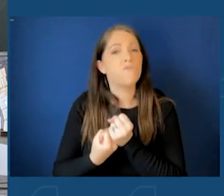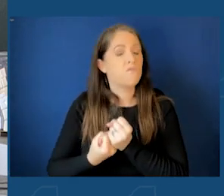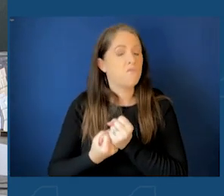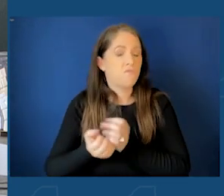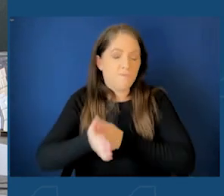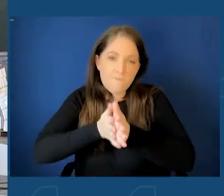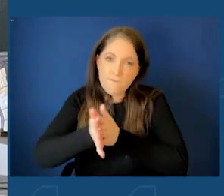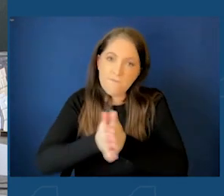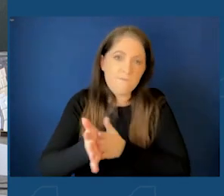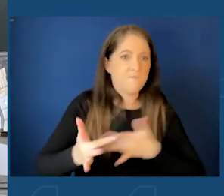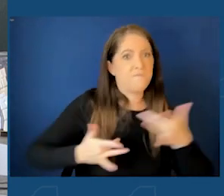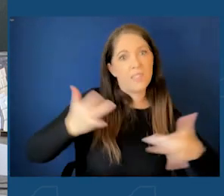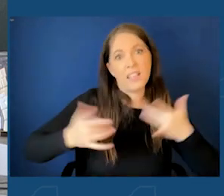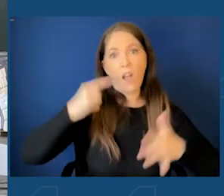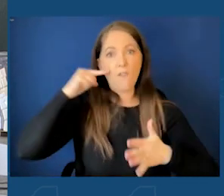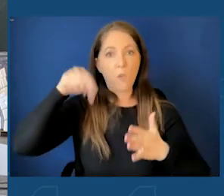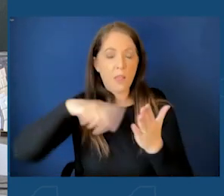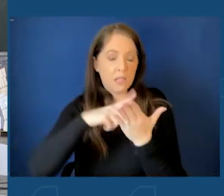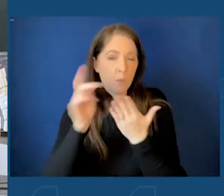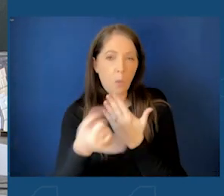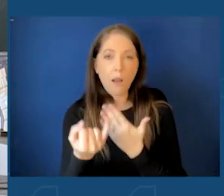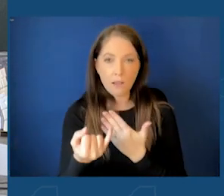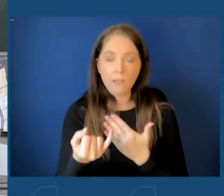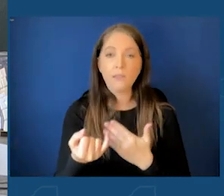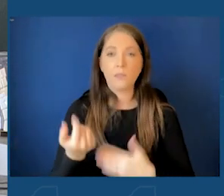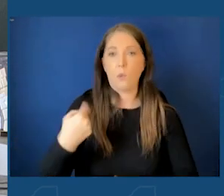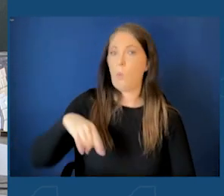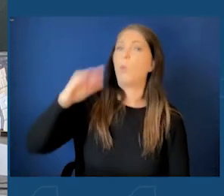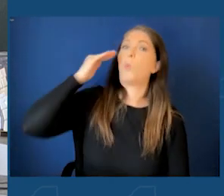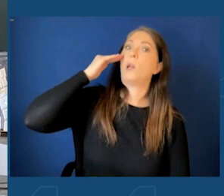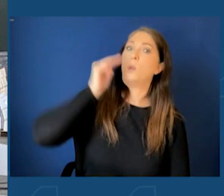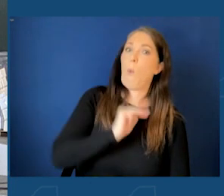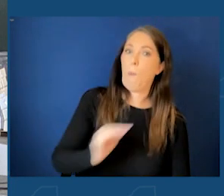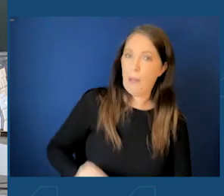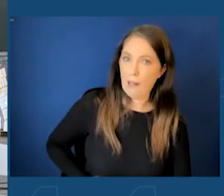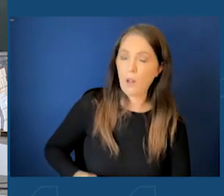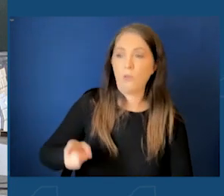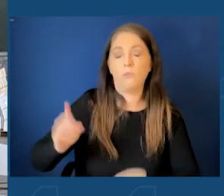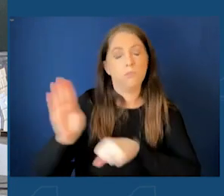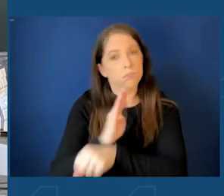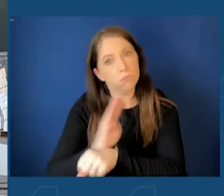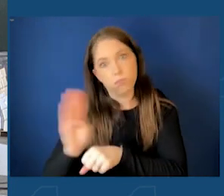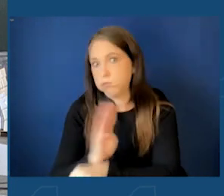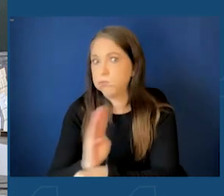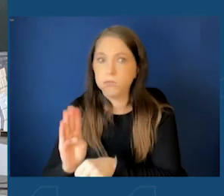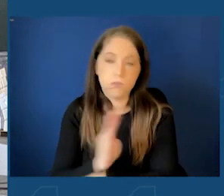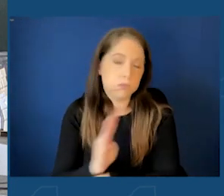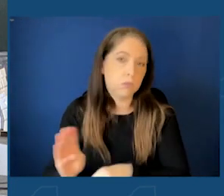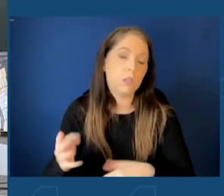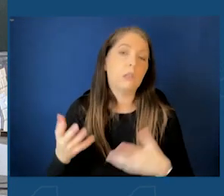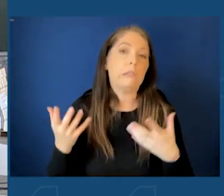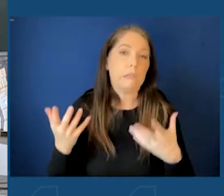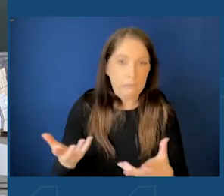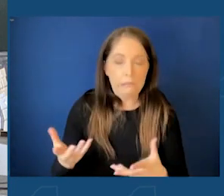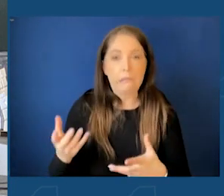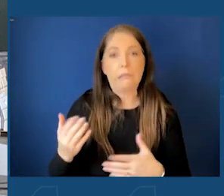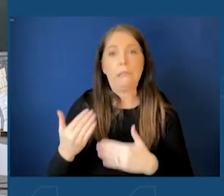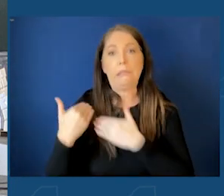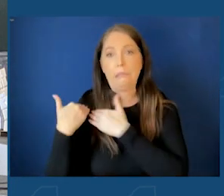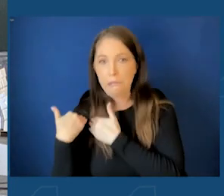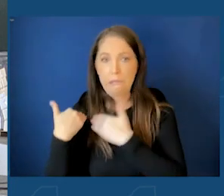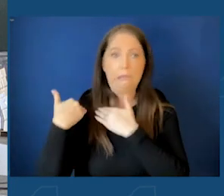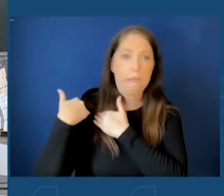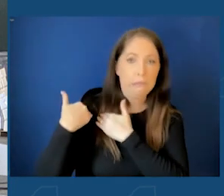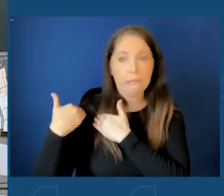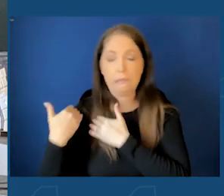and support for this project. And we know the mayor is busy and has many obligations, but the